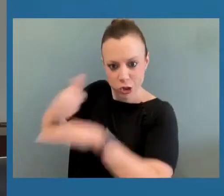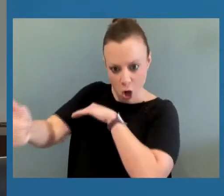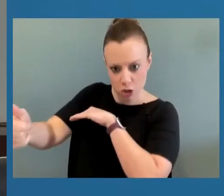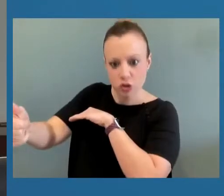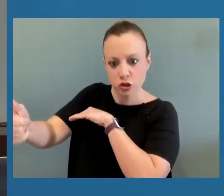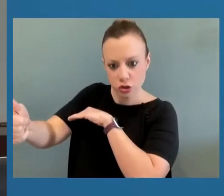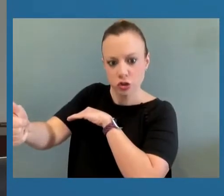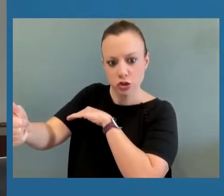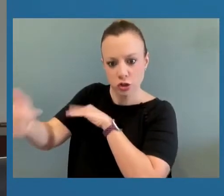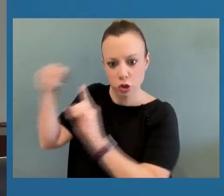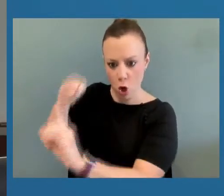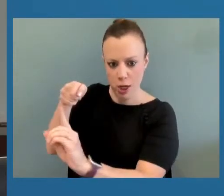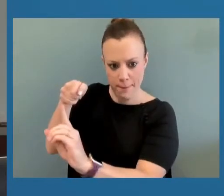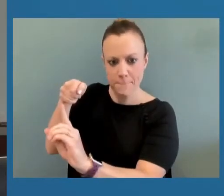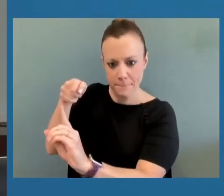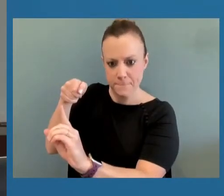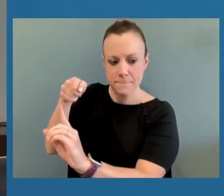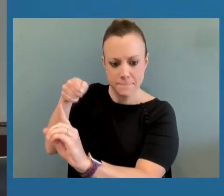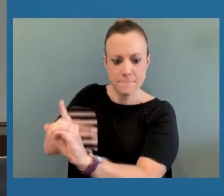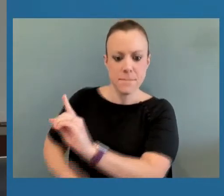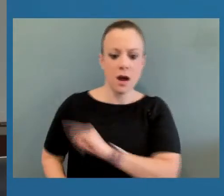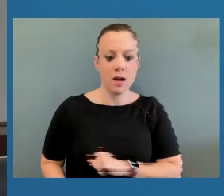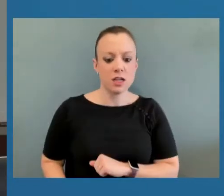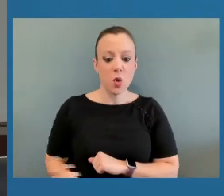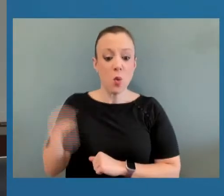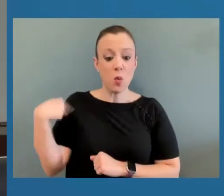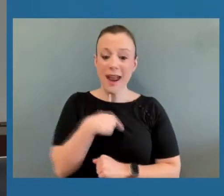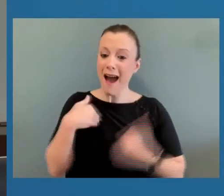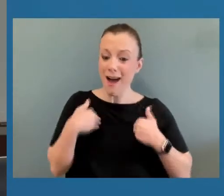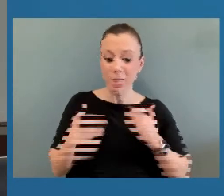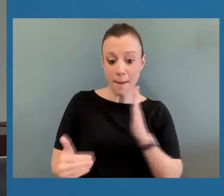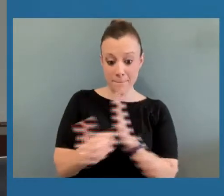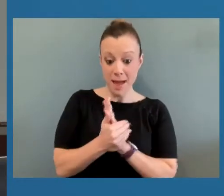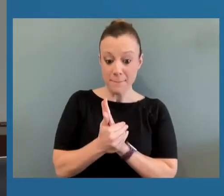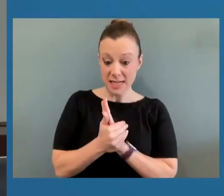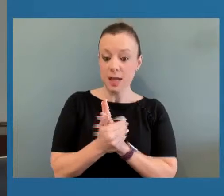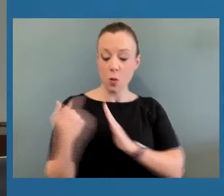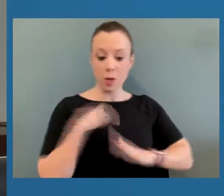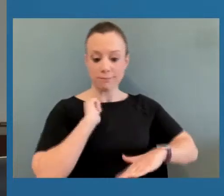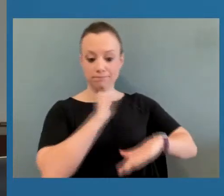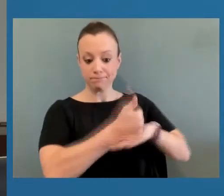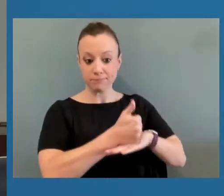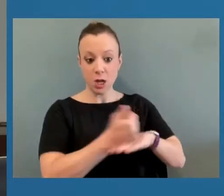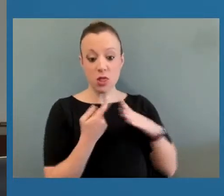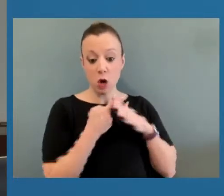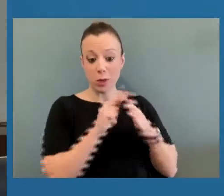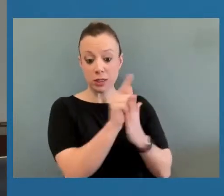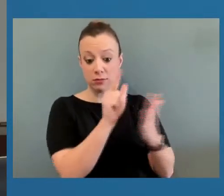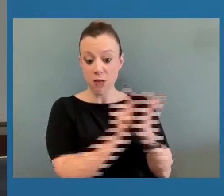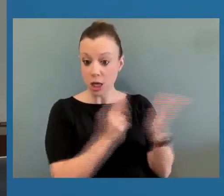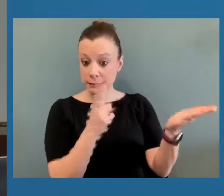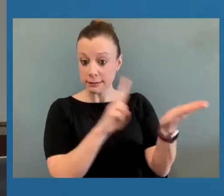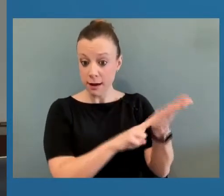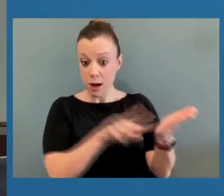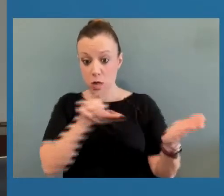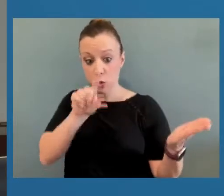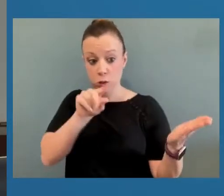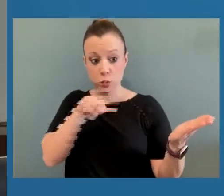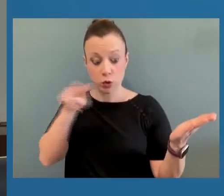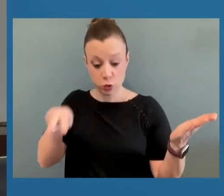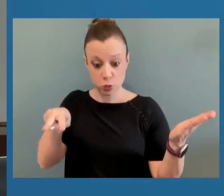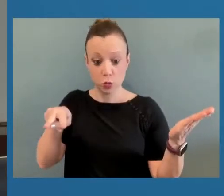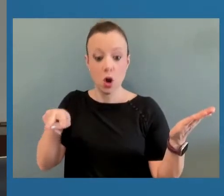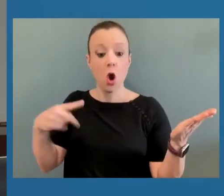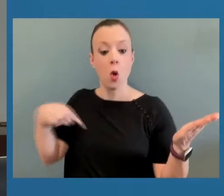we put in place after the original law was signed in 2022. We also contemplated a prescription of a